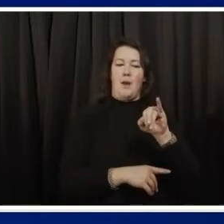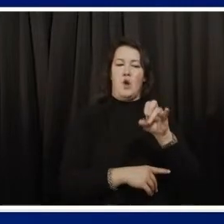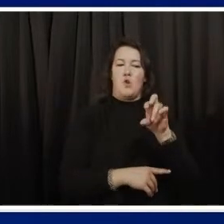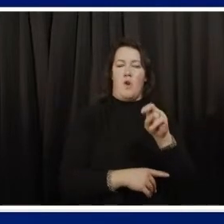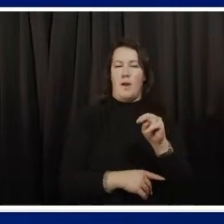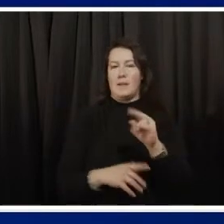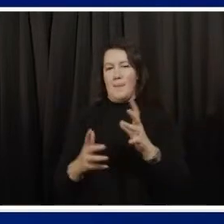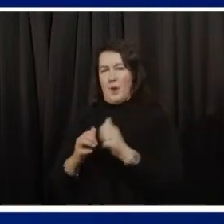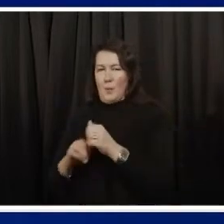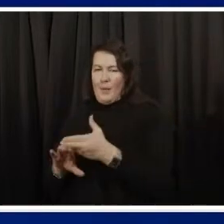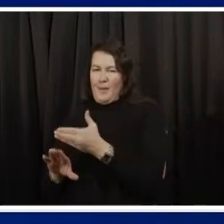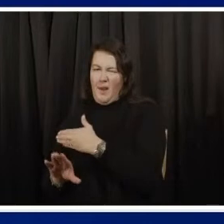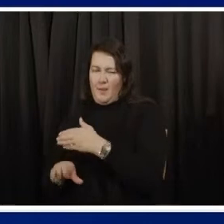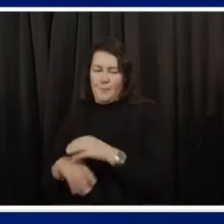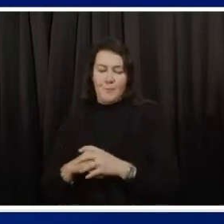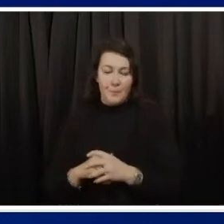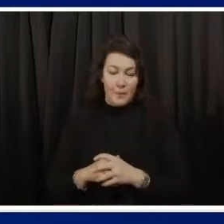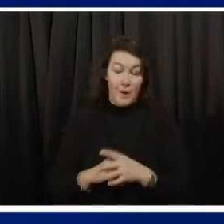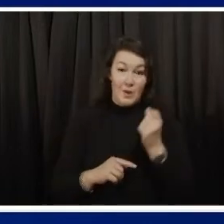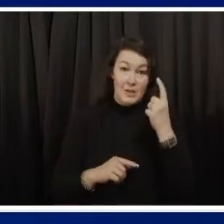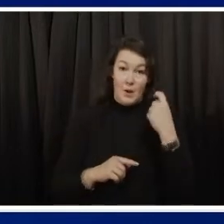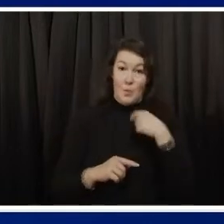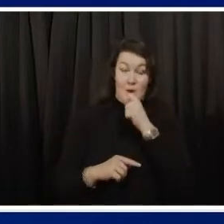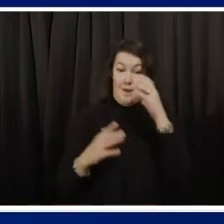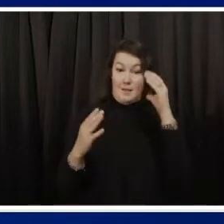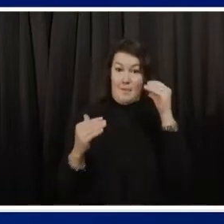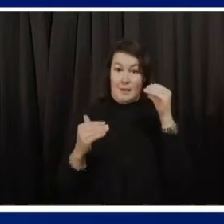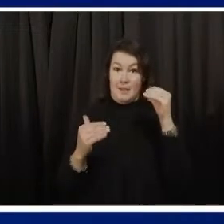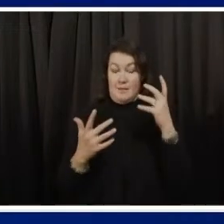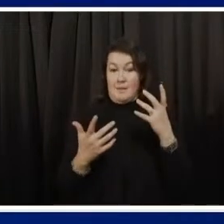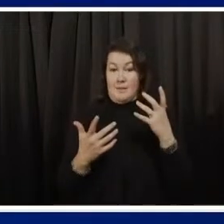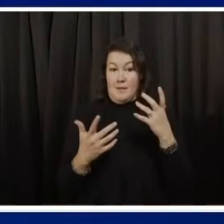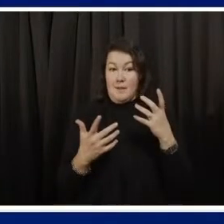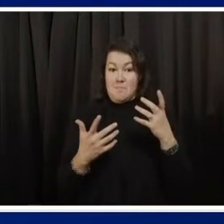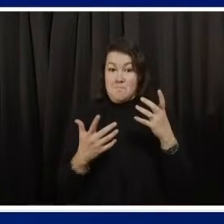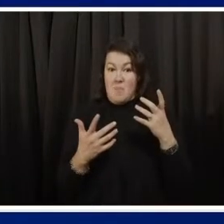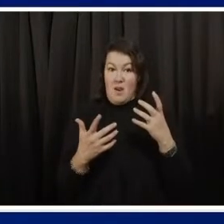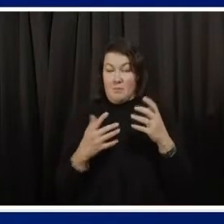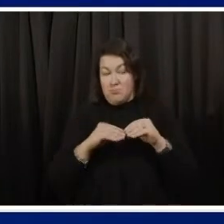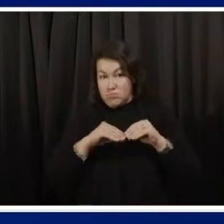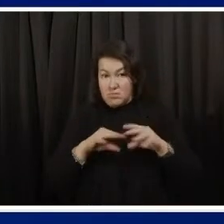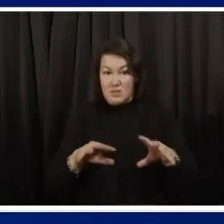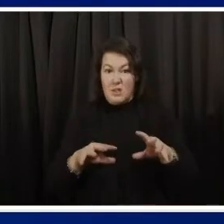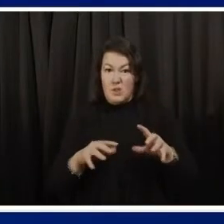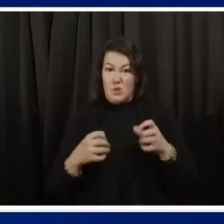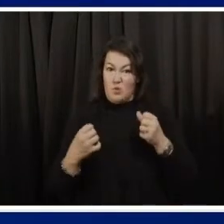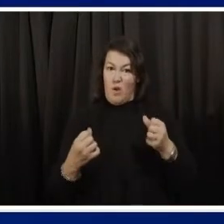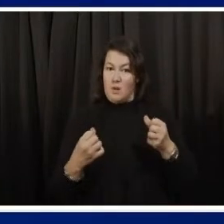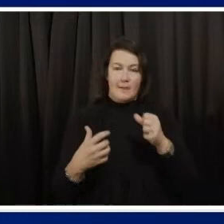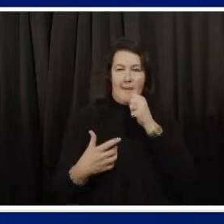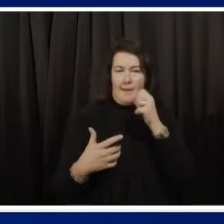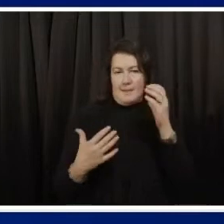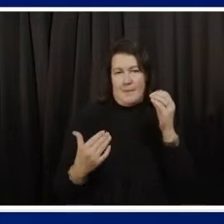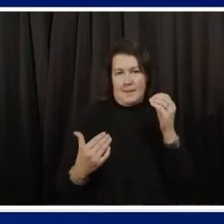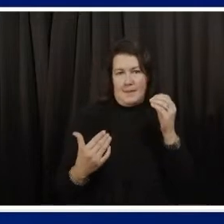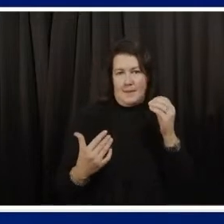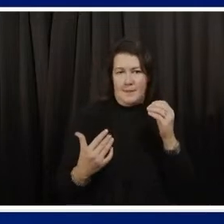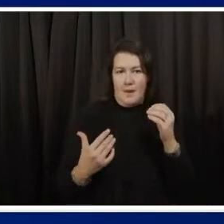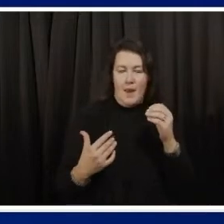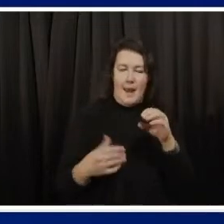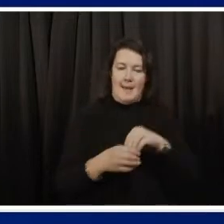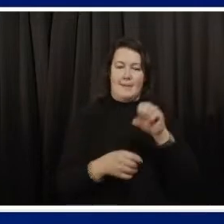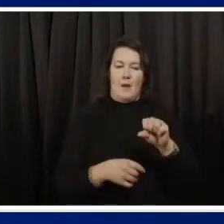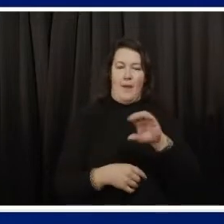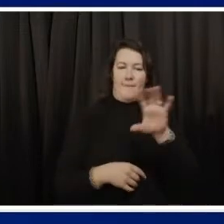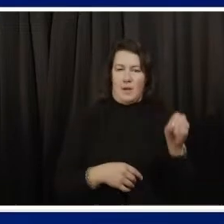Africa do not appear to be higher than expected for the current caseload that is being seen in South Africa. In addition, clinicians have